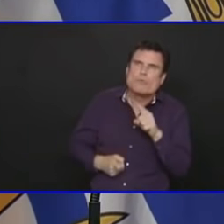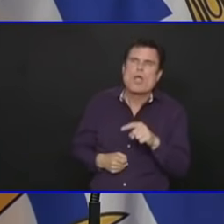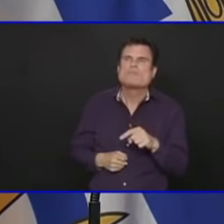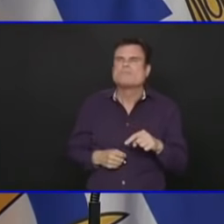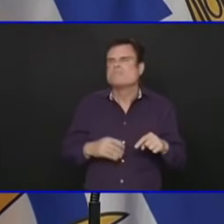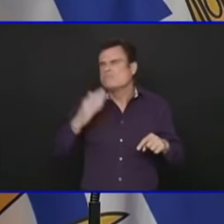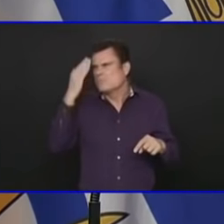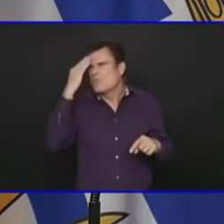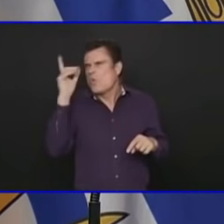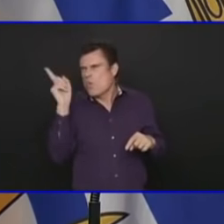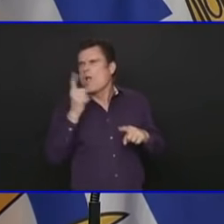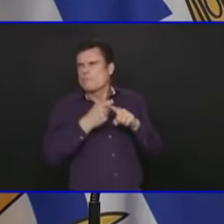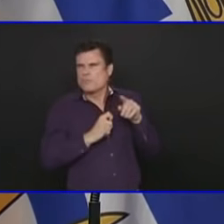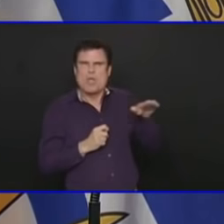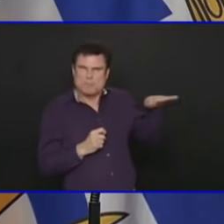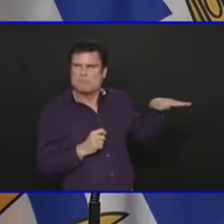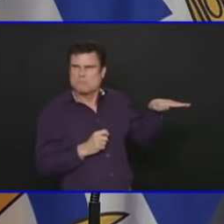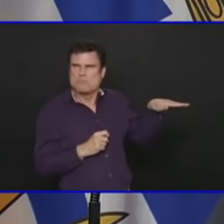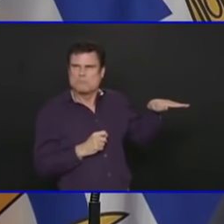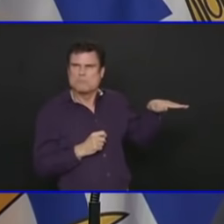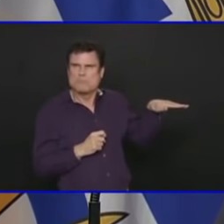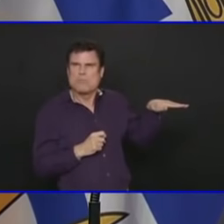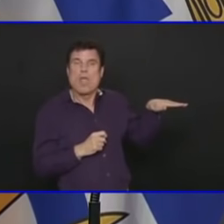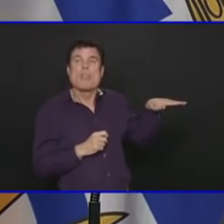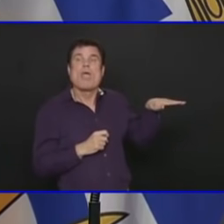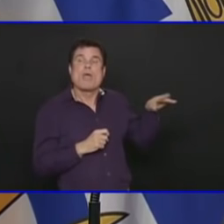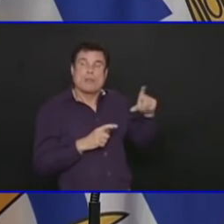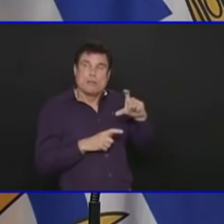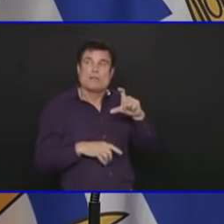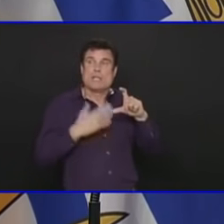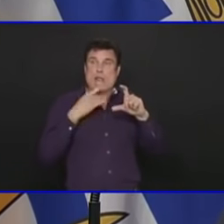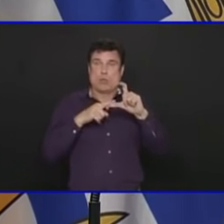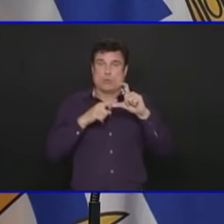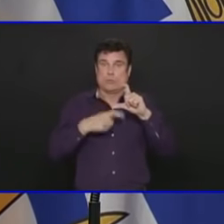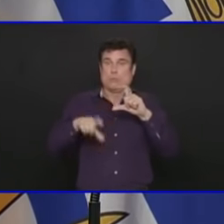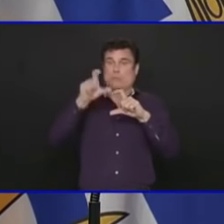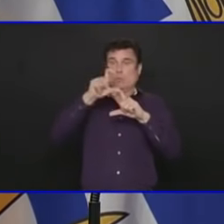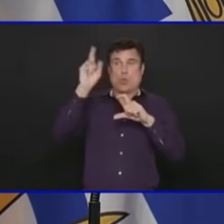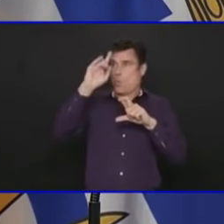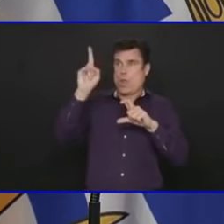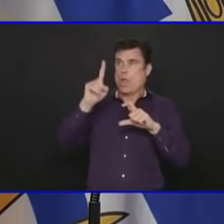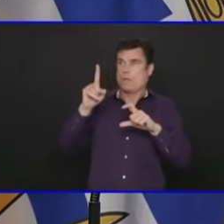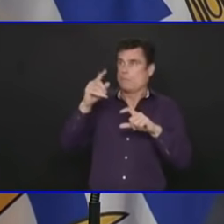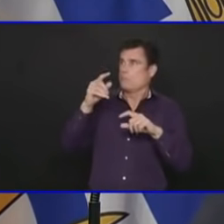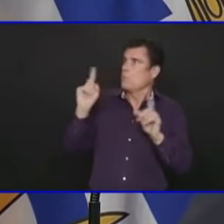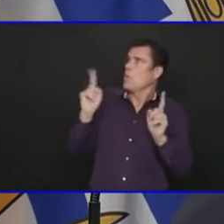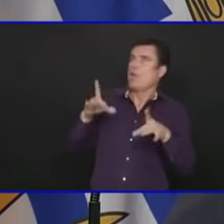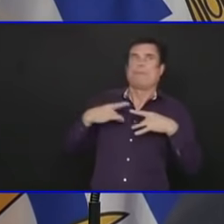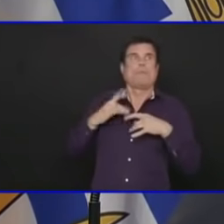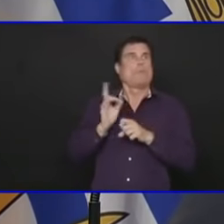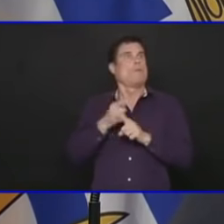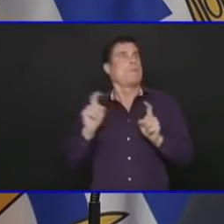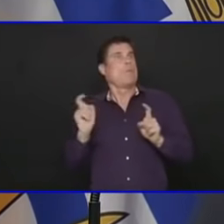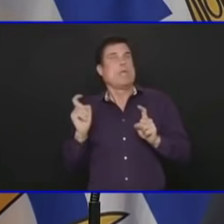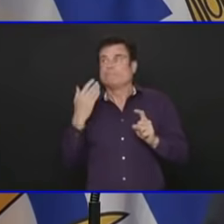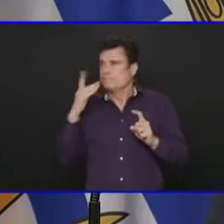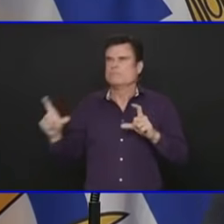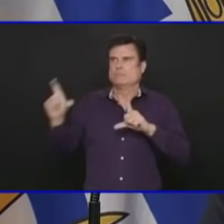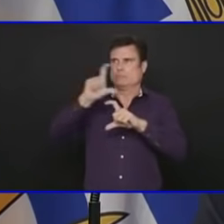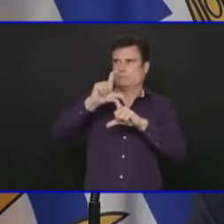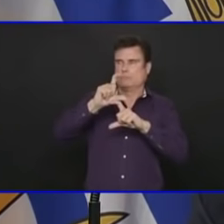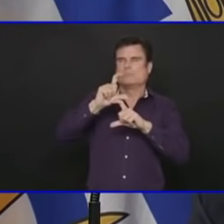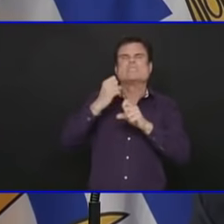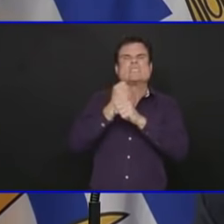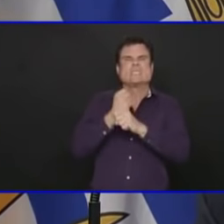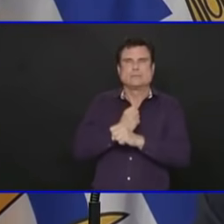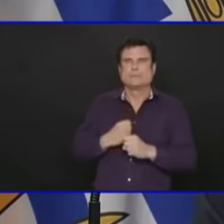is community transmission of an unknown source, and that's, I don't know, 40-50% of it by the looks of it. Is that kind of what you